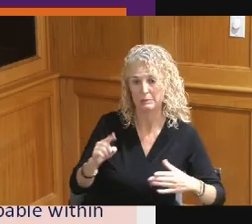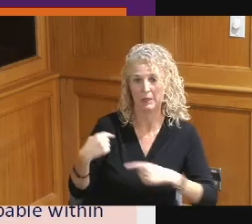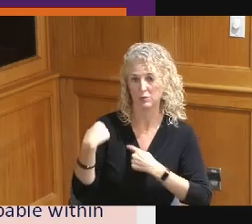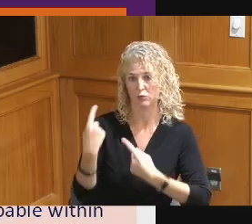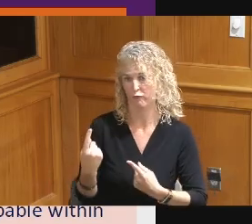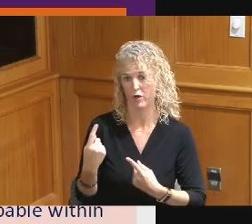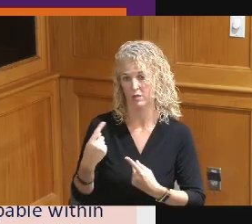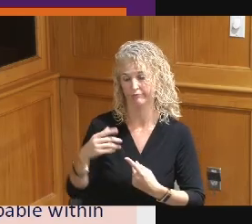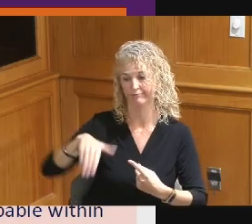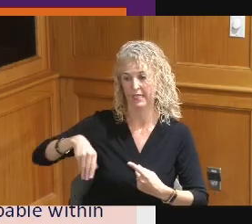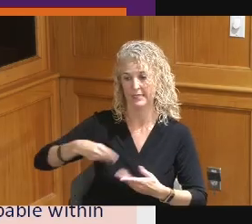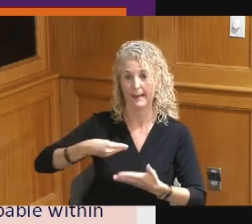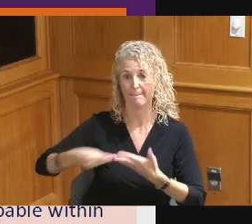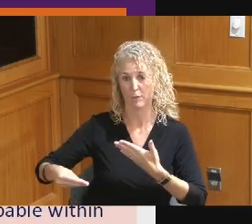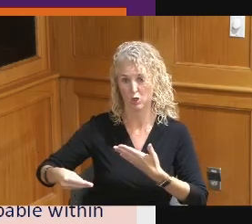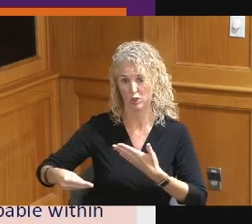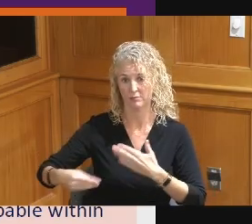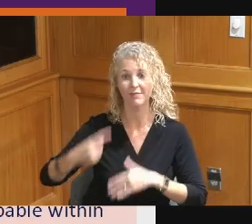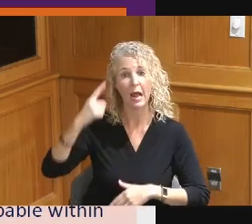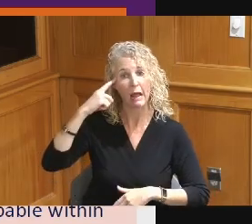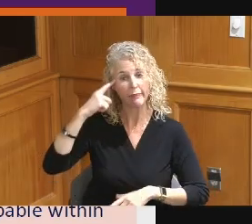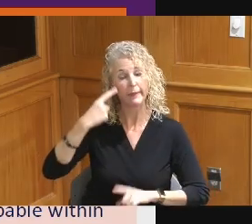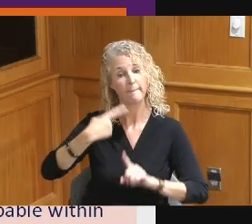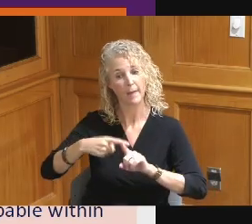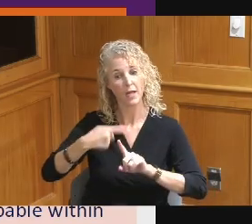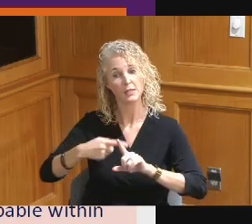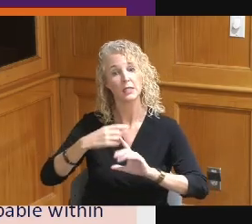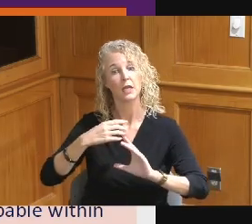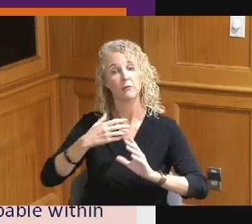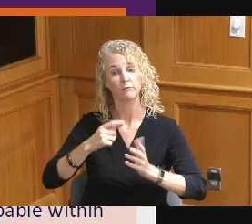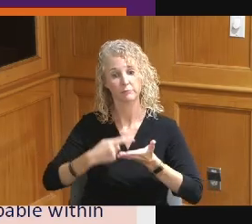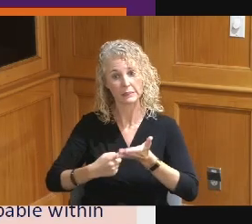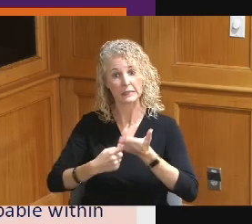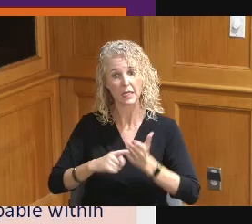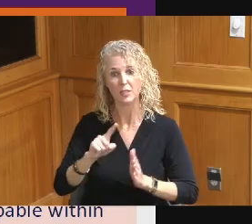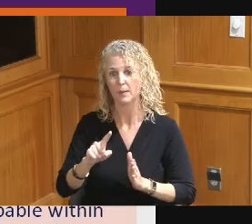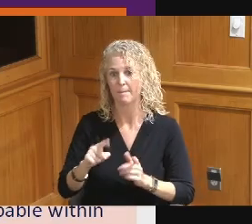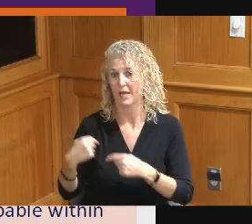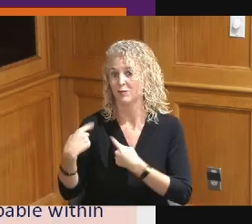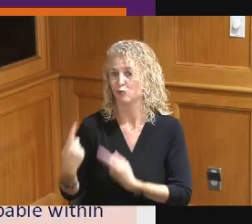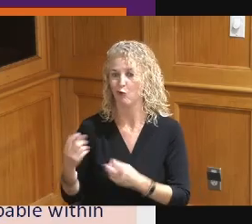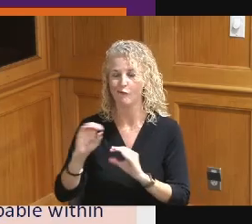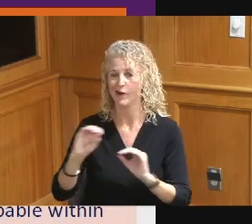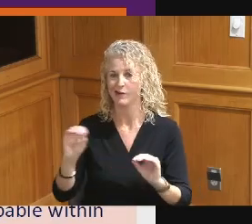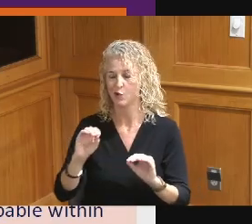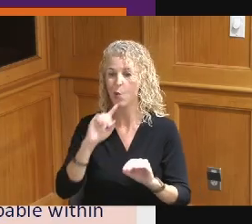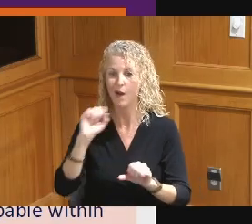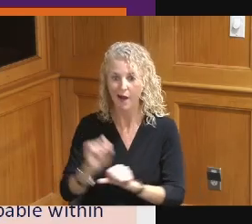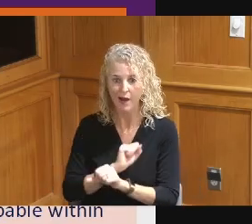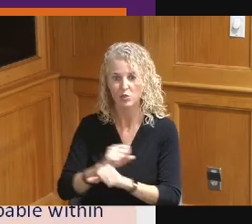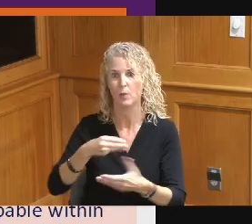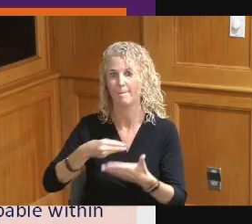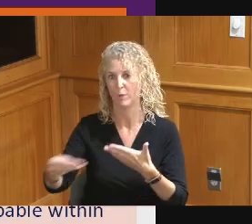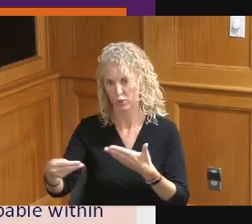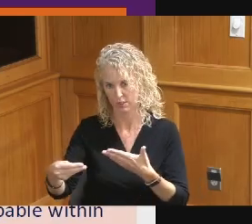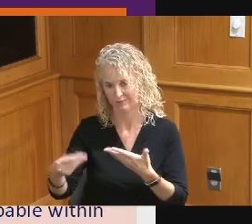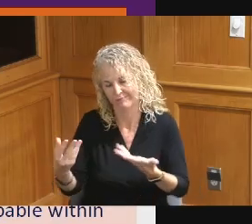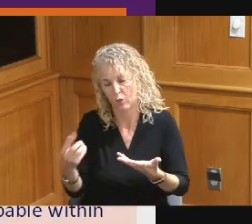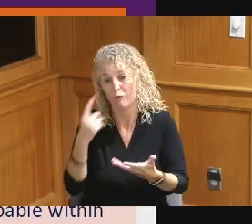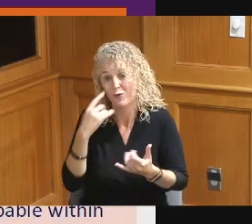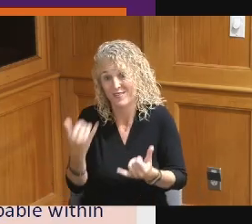that there have been some fruitful conversations, but nothing has really gone across the finish line yet. And until they can find that land